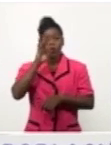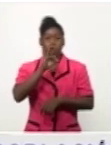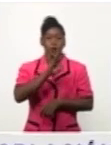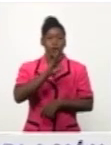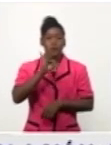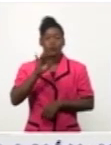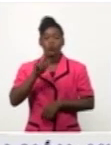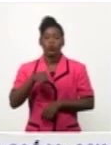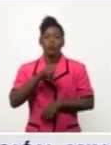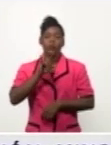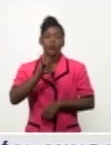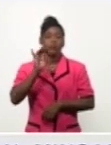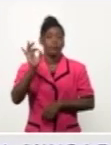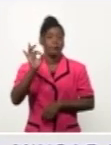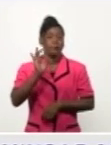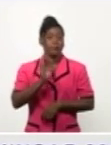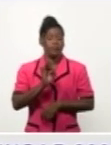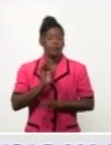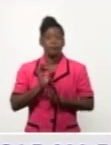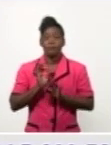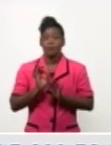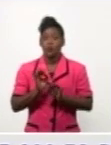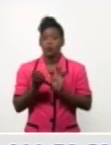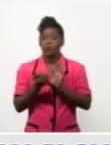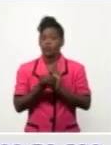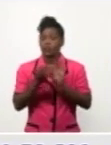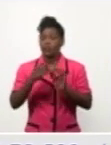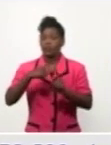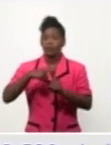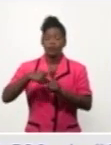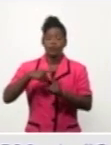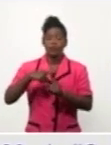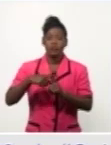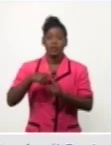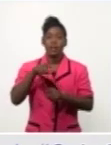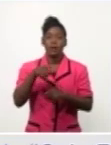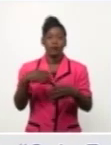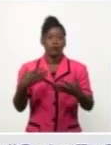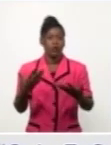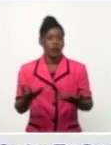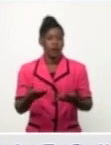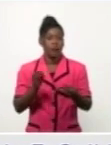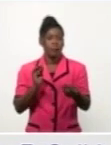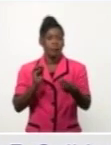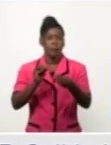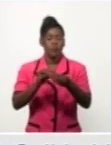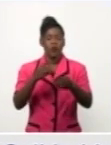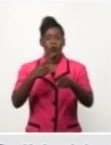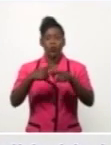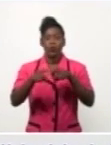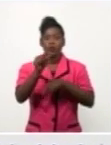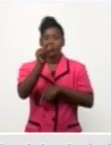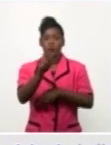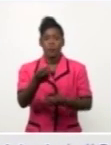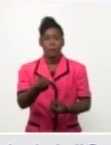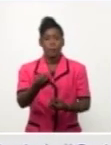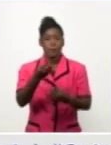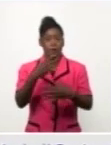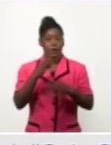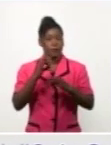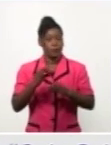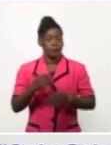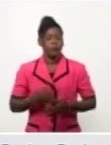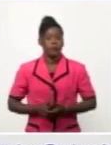and 88.9% of the cases diagnosed in our country's epidemic have been positive case